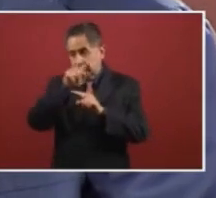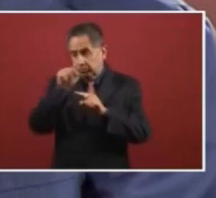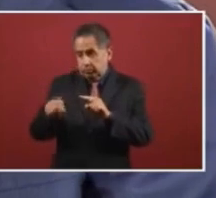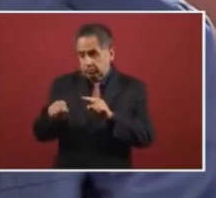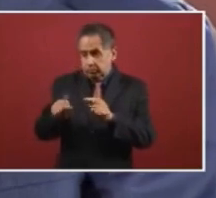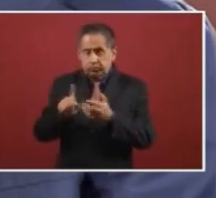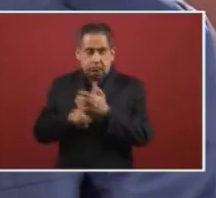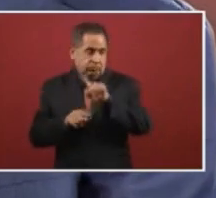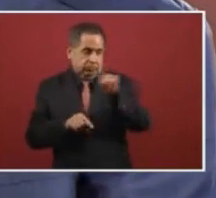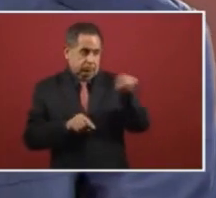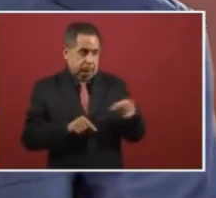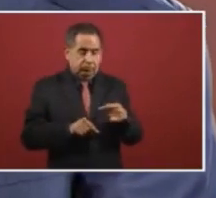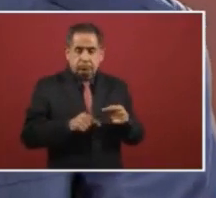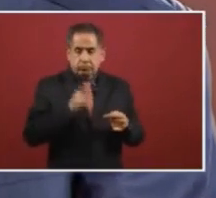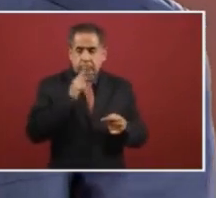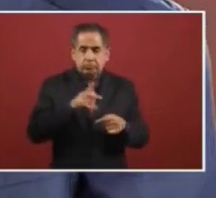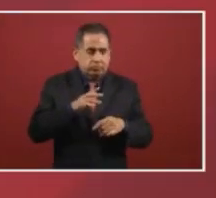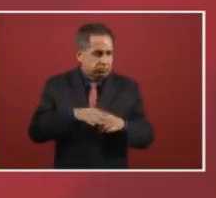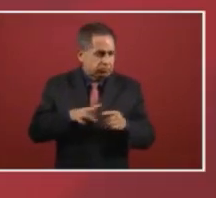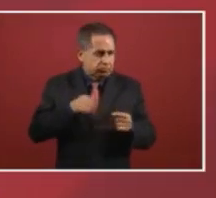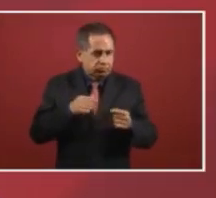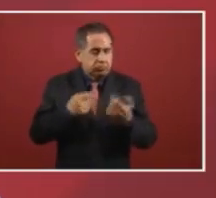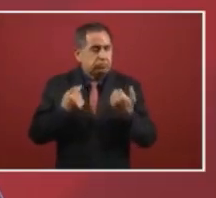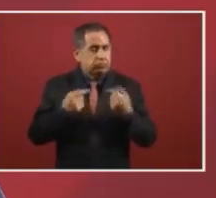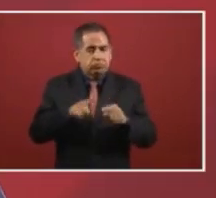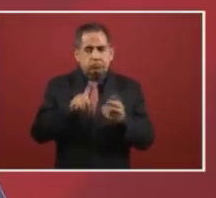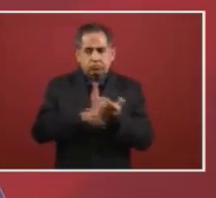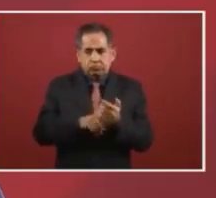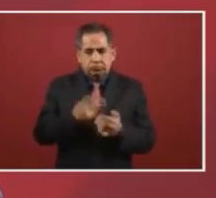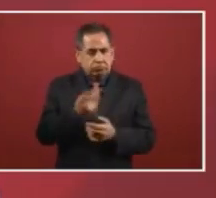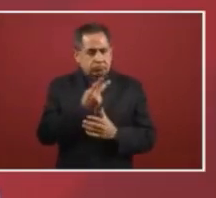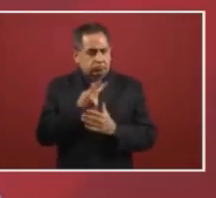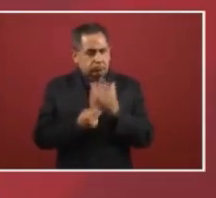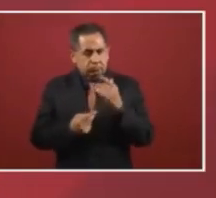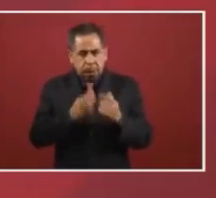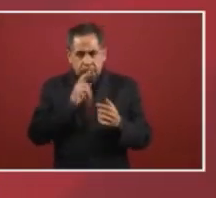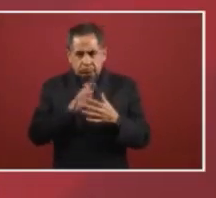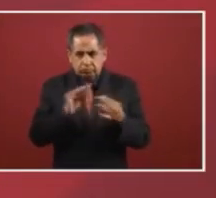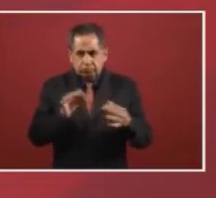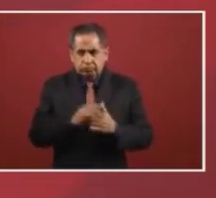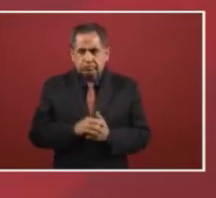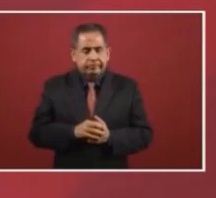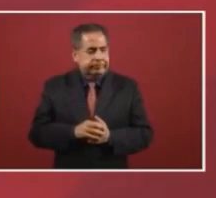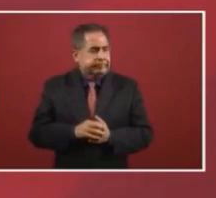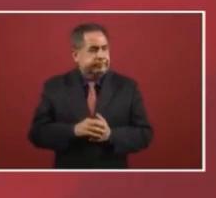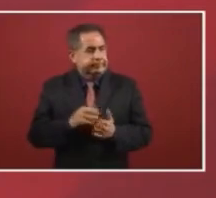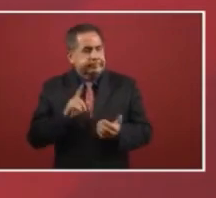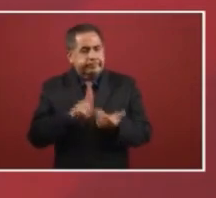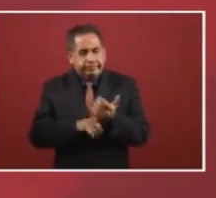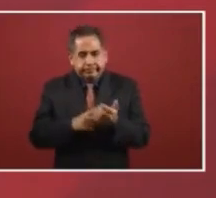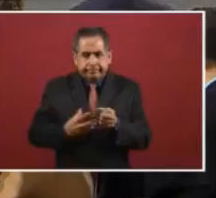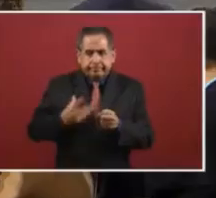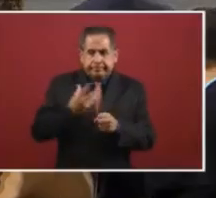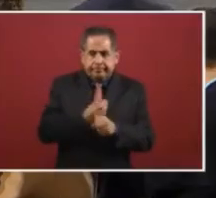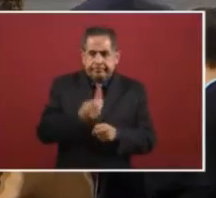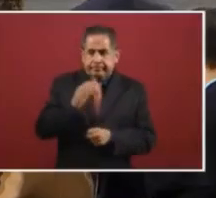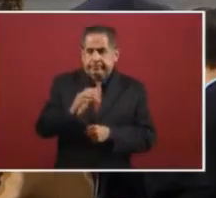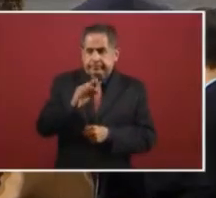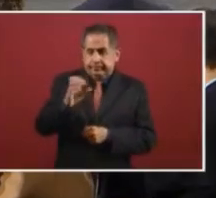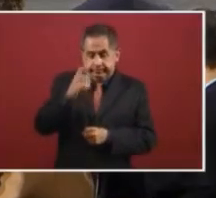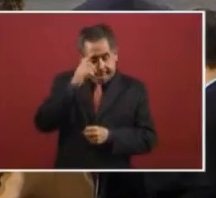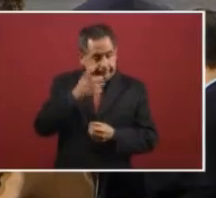It used to be that it was more expensive through Mexico. So we were able to come to a resolution